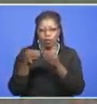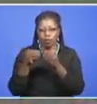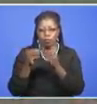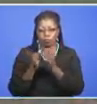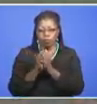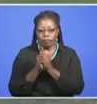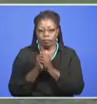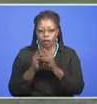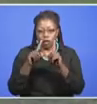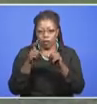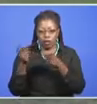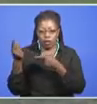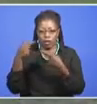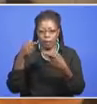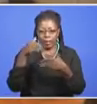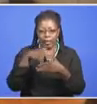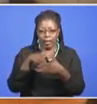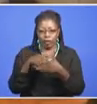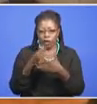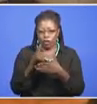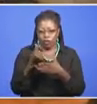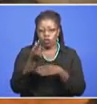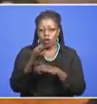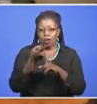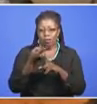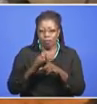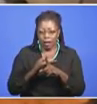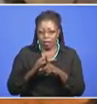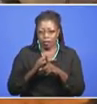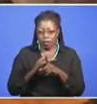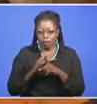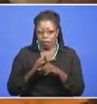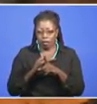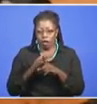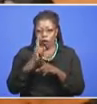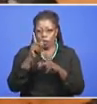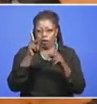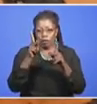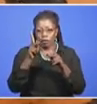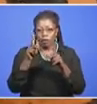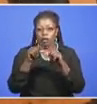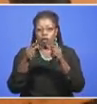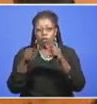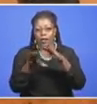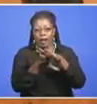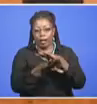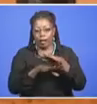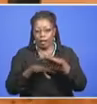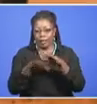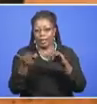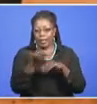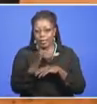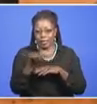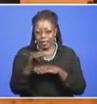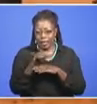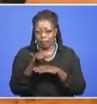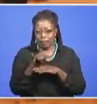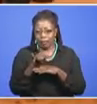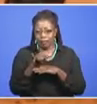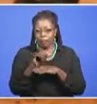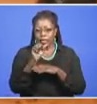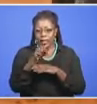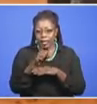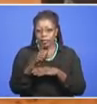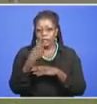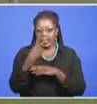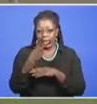you're coming into a time, and it's been about a few months since everybody's been under one umbrella of the BBA. And that's a good thing. That's a very, very good thing. We've